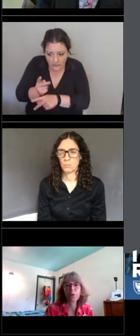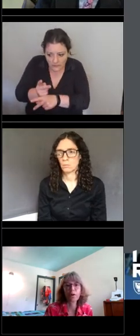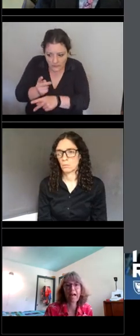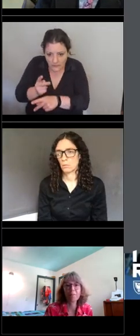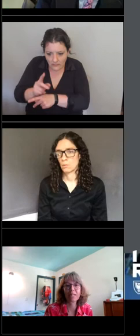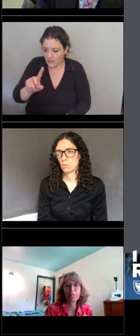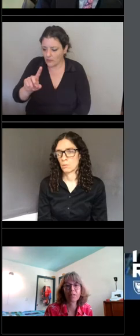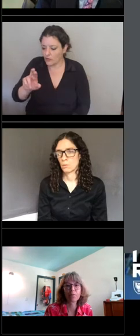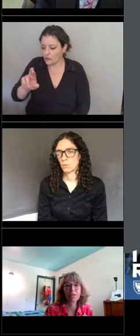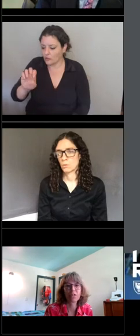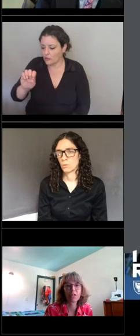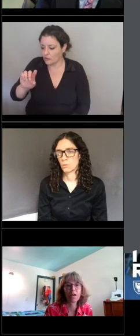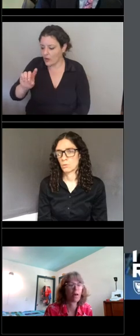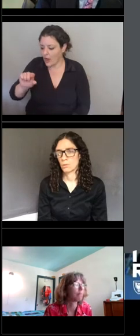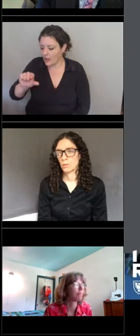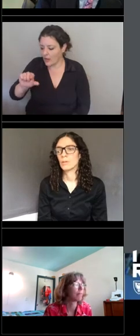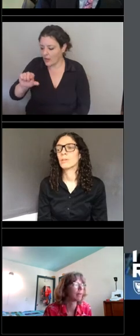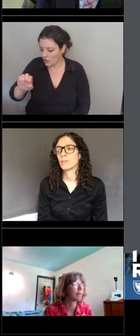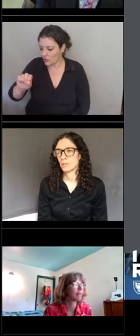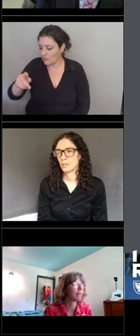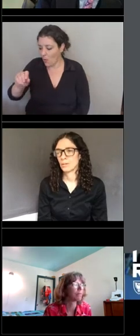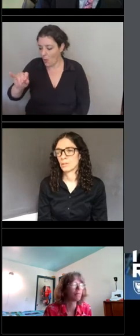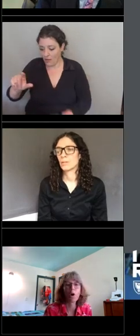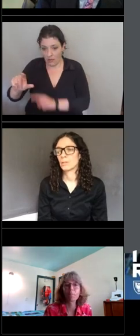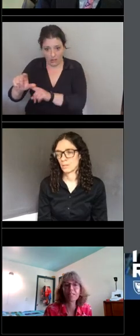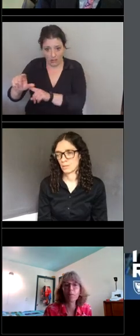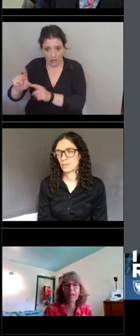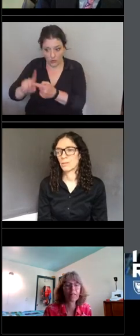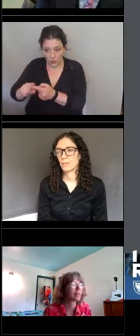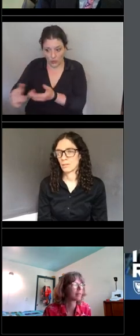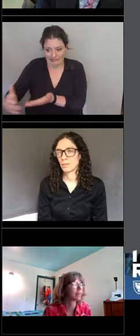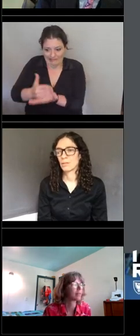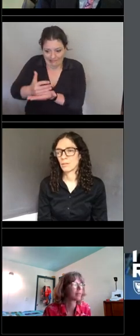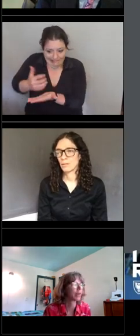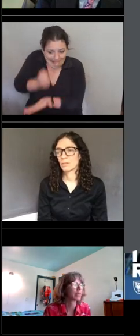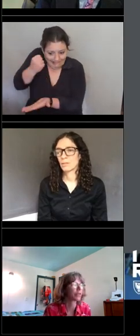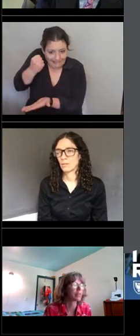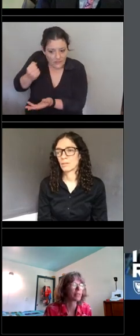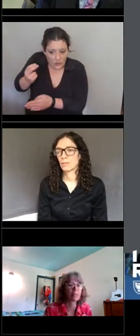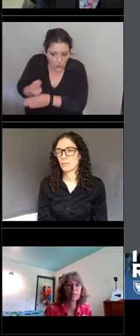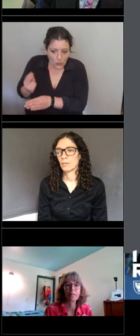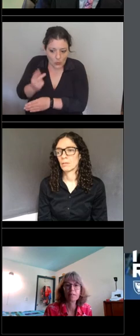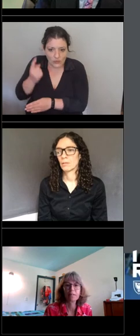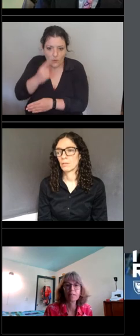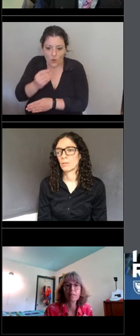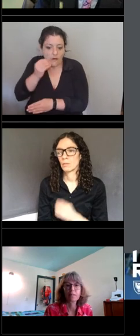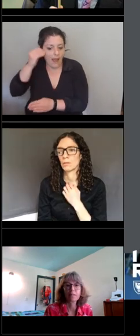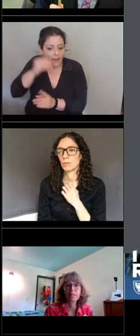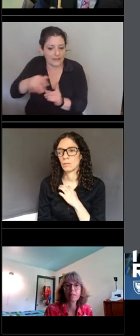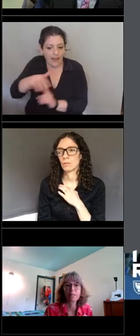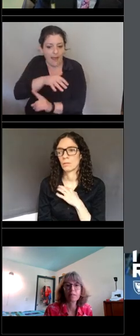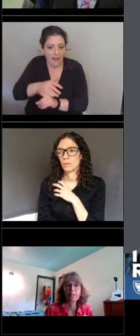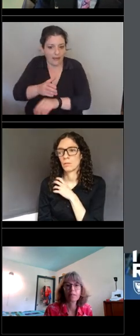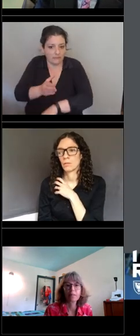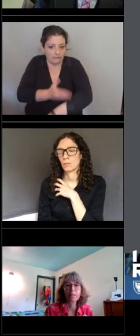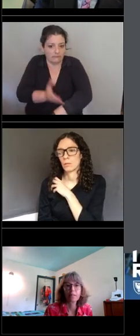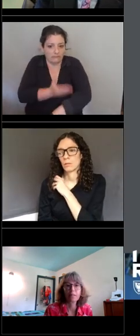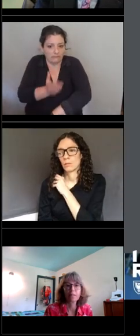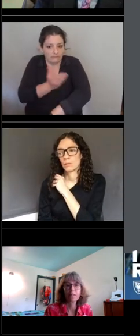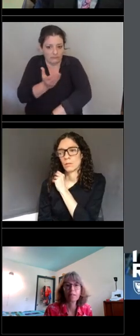use for habitat restoration and augmenting wetlands and seagrass areas. I have